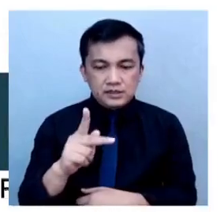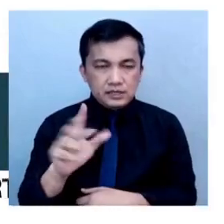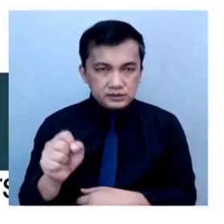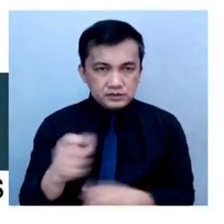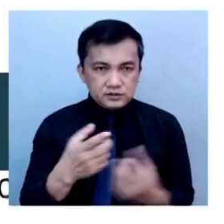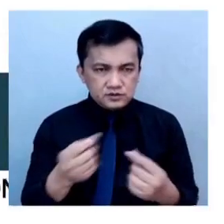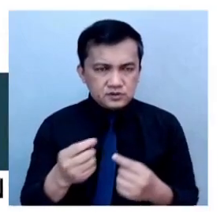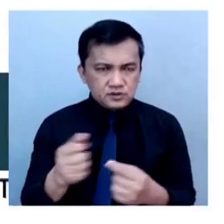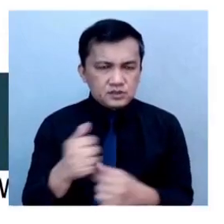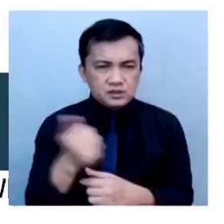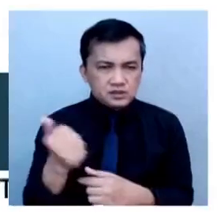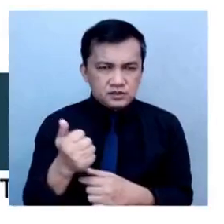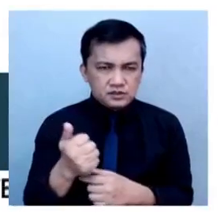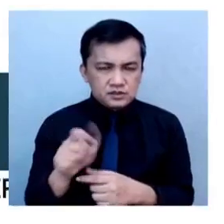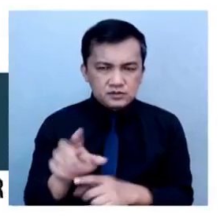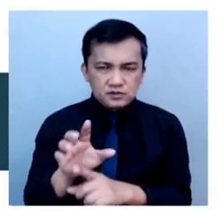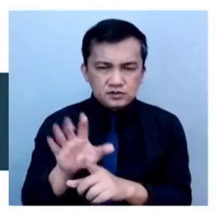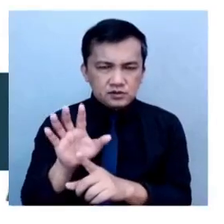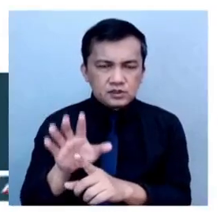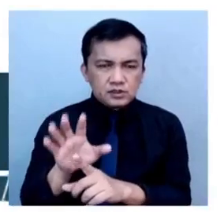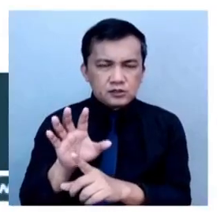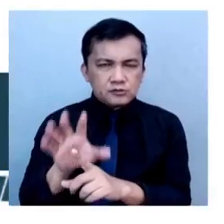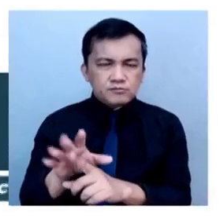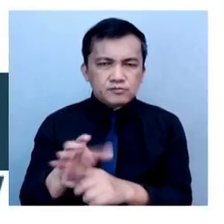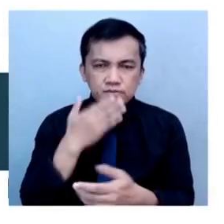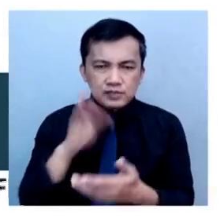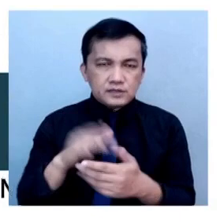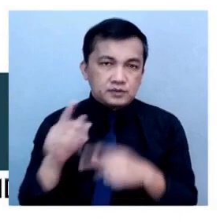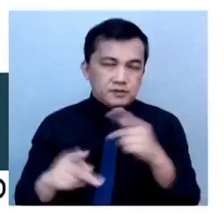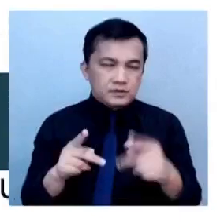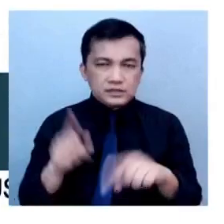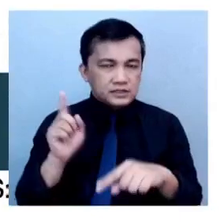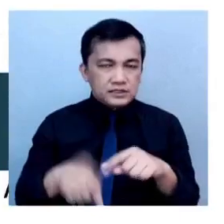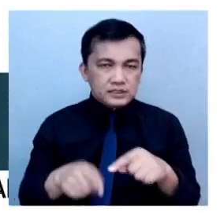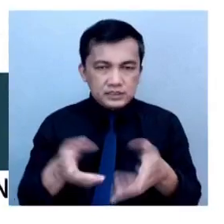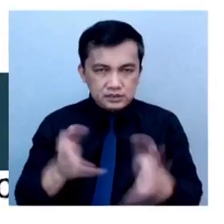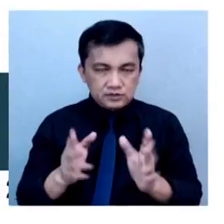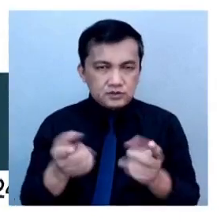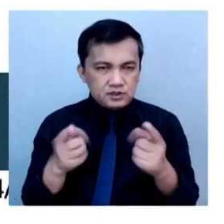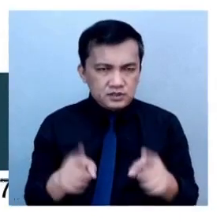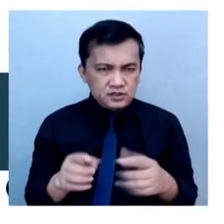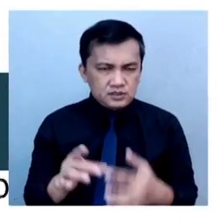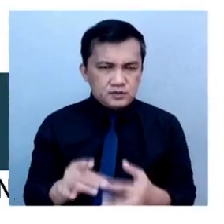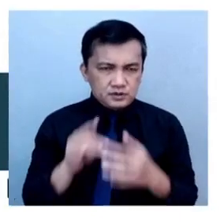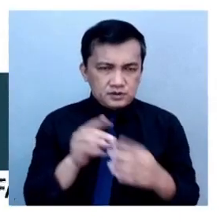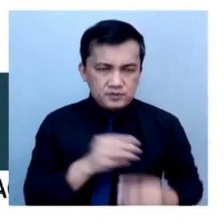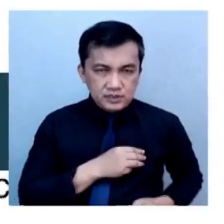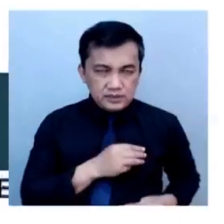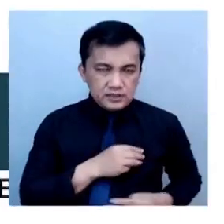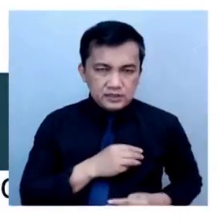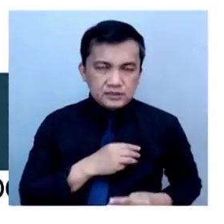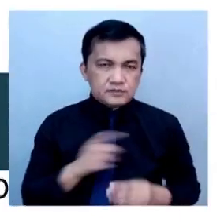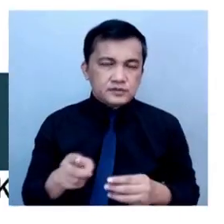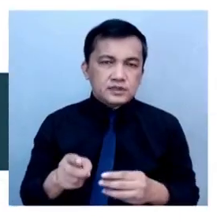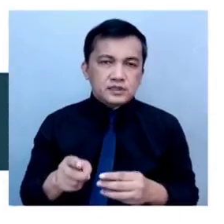some notorious individuals, and we cannot allow this to happen, especially in the military establishment.